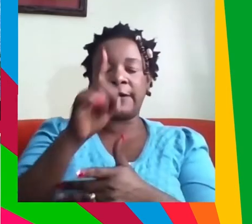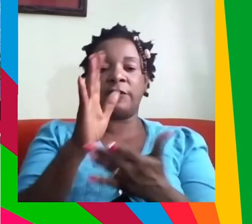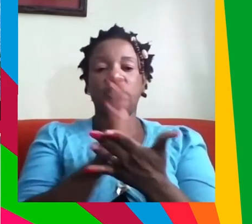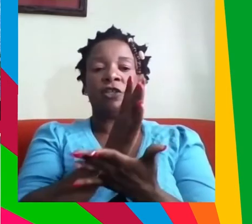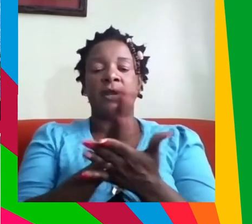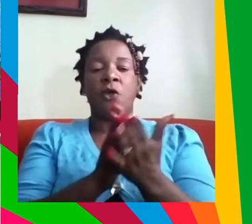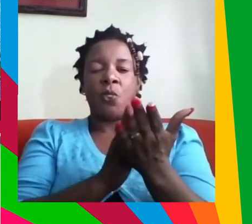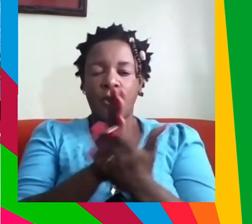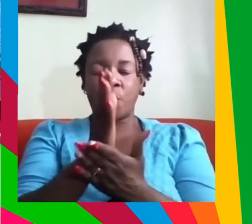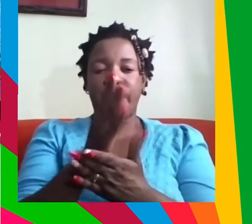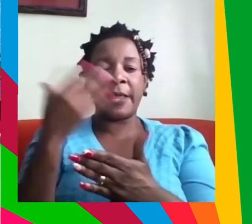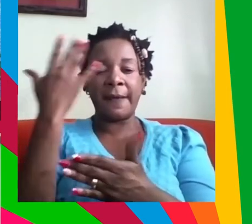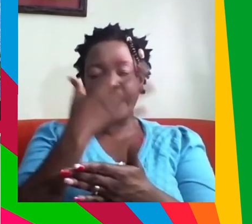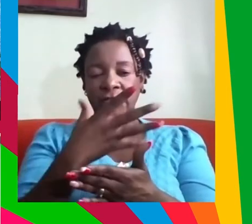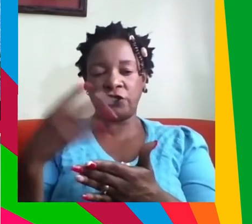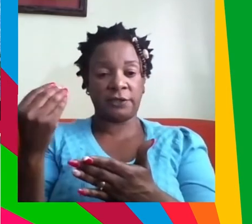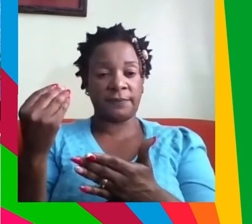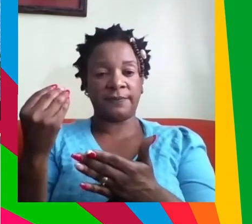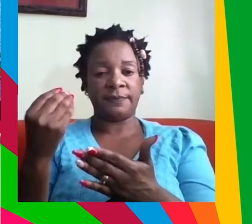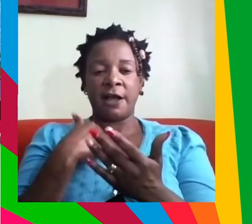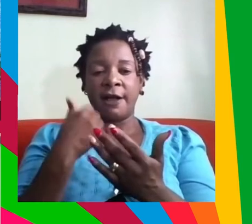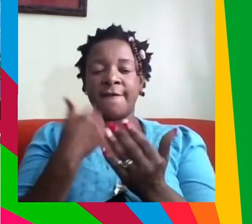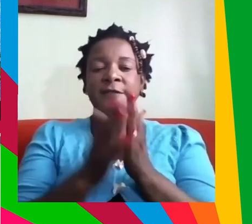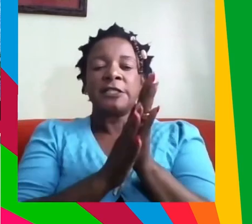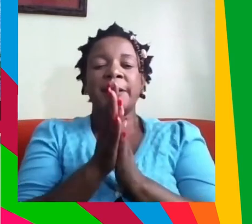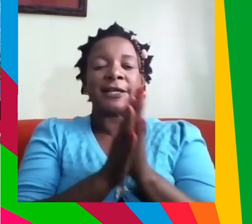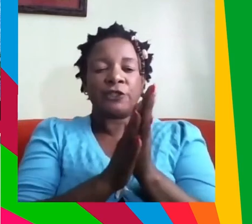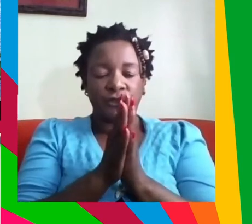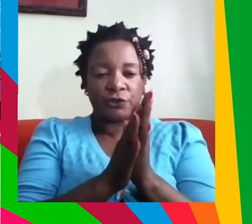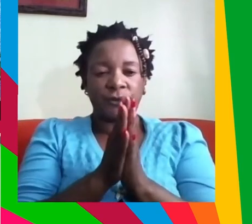imagery has been very much inspirational, but also,